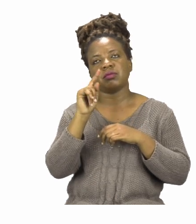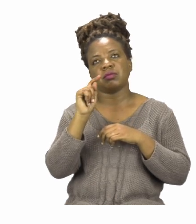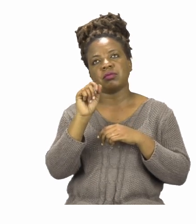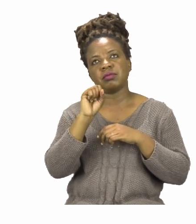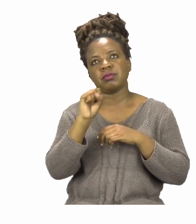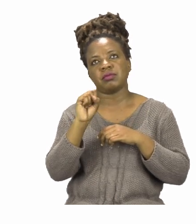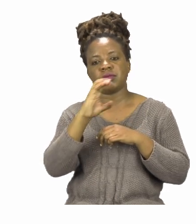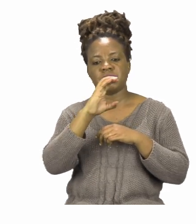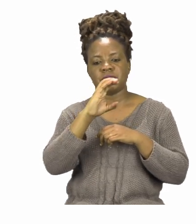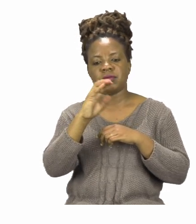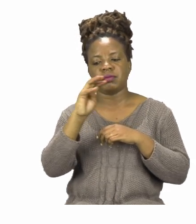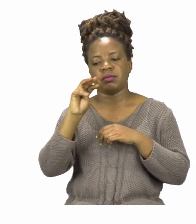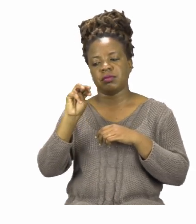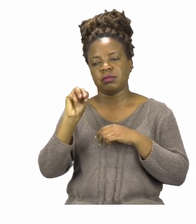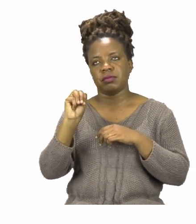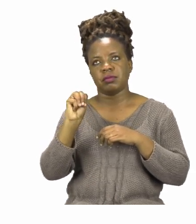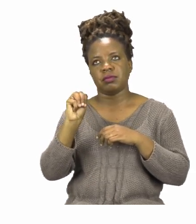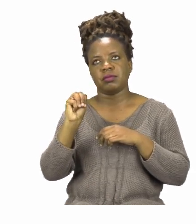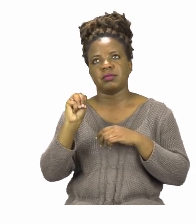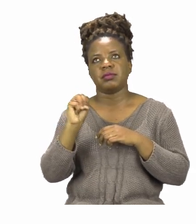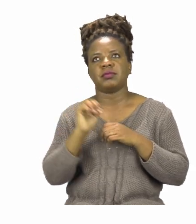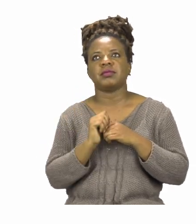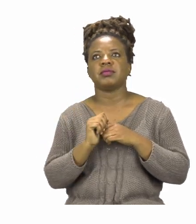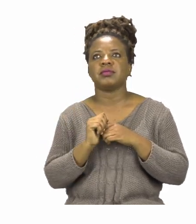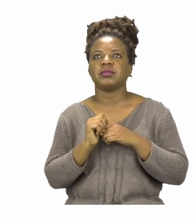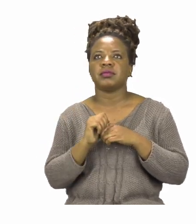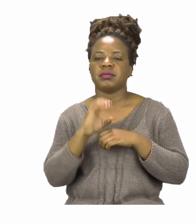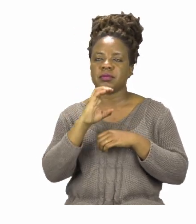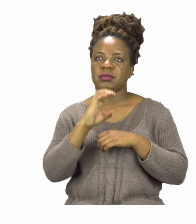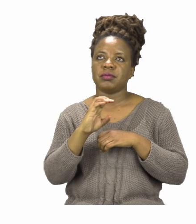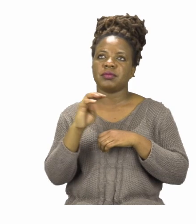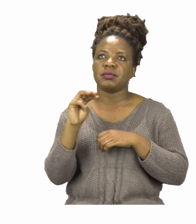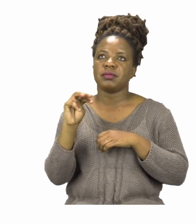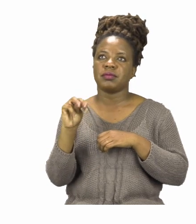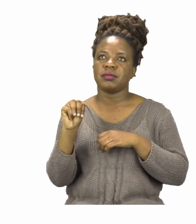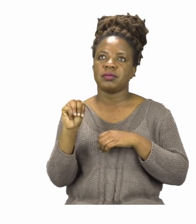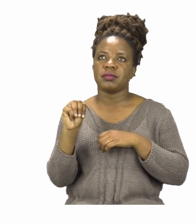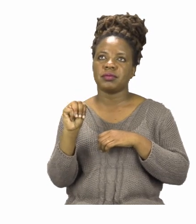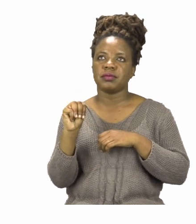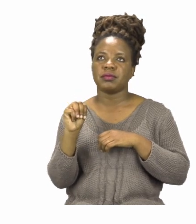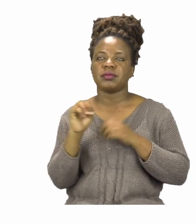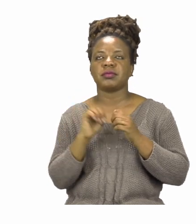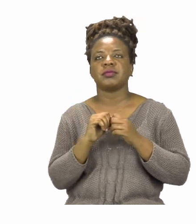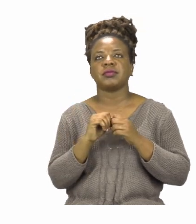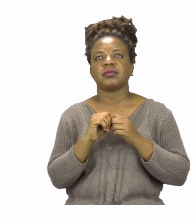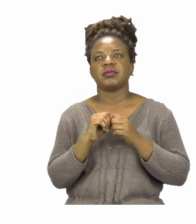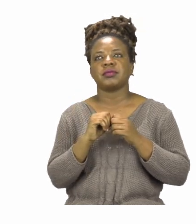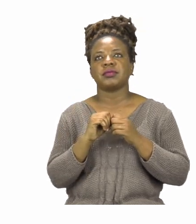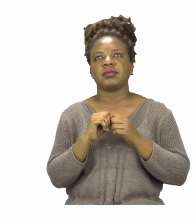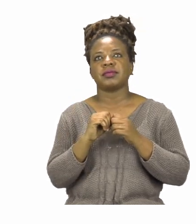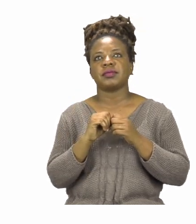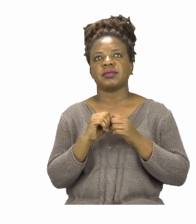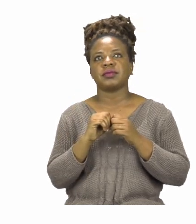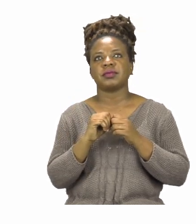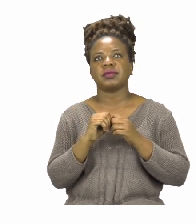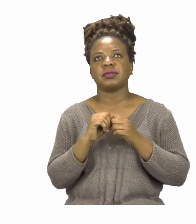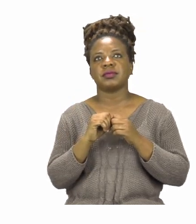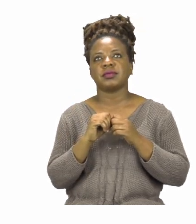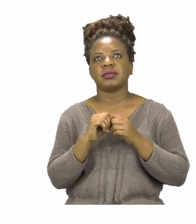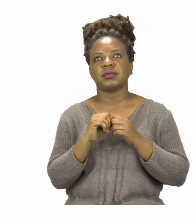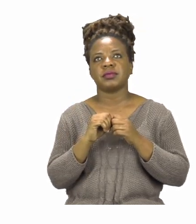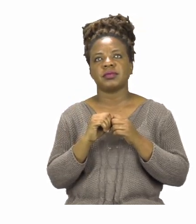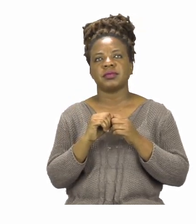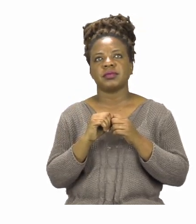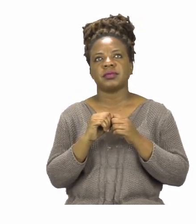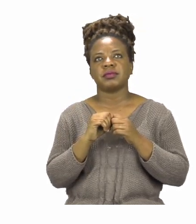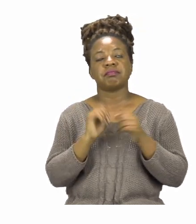centimeters. cm, that's what centimeters is. For this exercise, we're going to